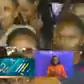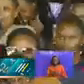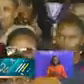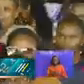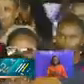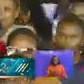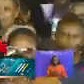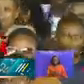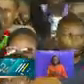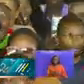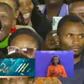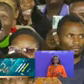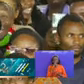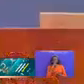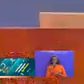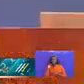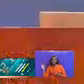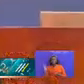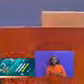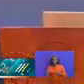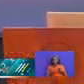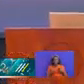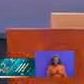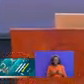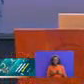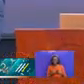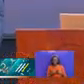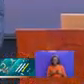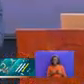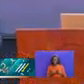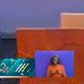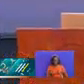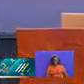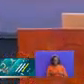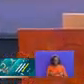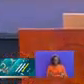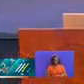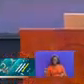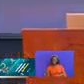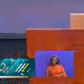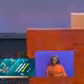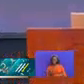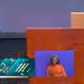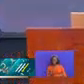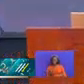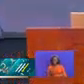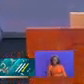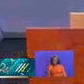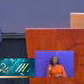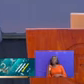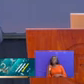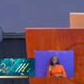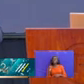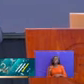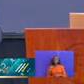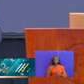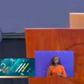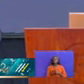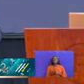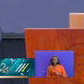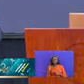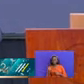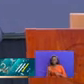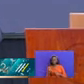man a man has a blueprint for 2071 and what is the agenda how they are going